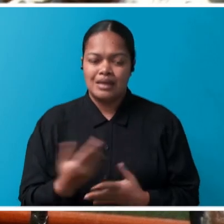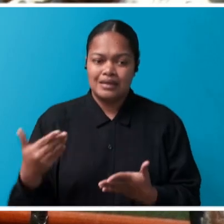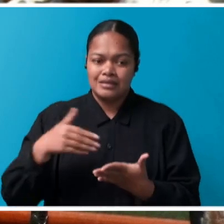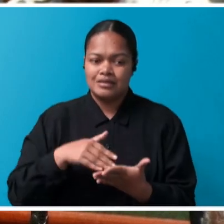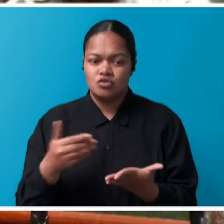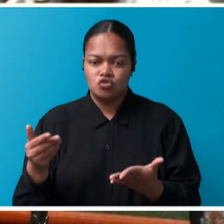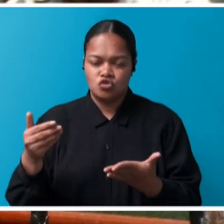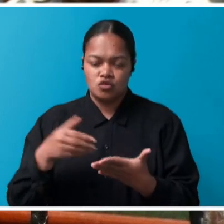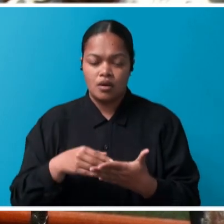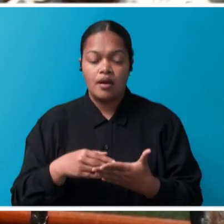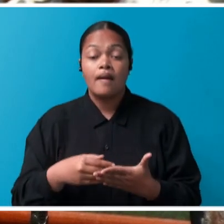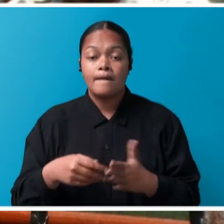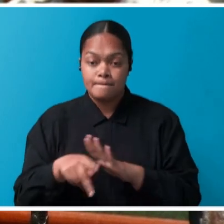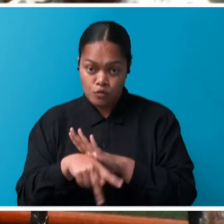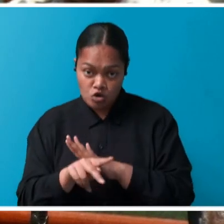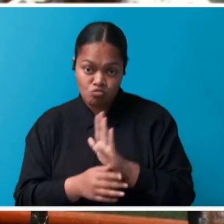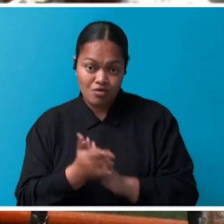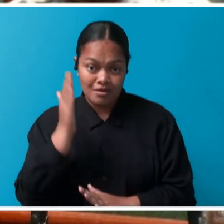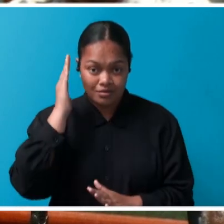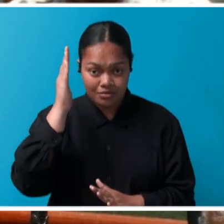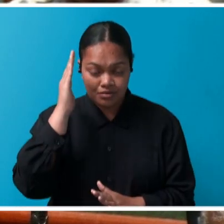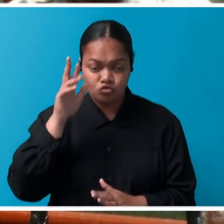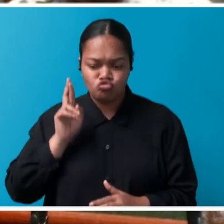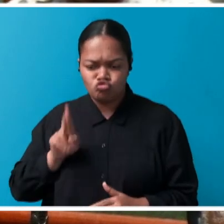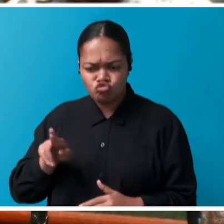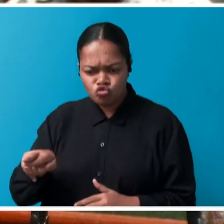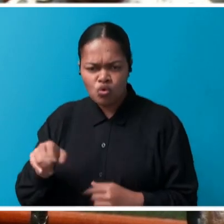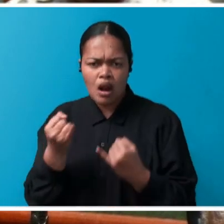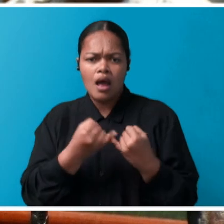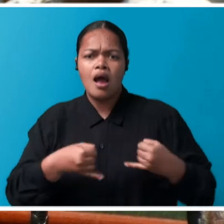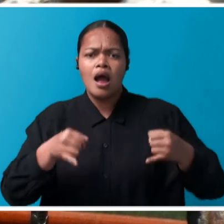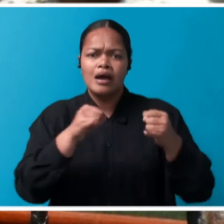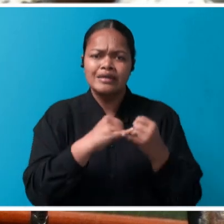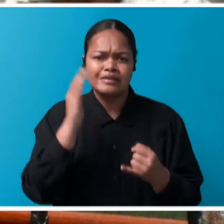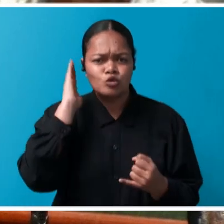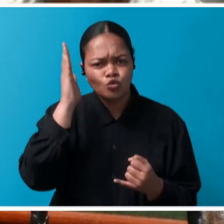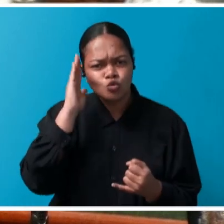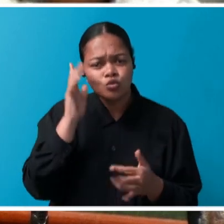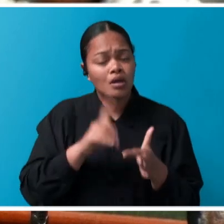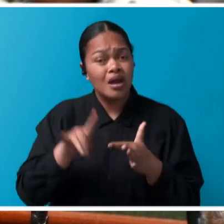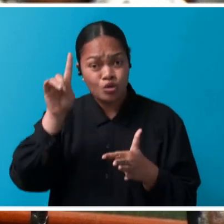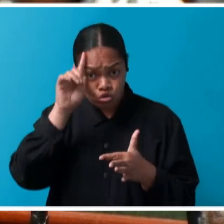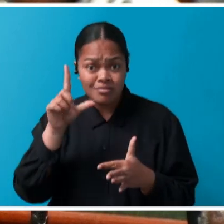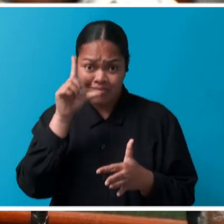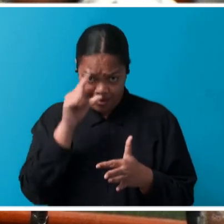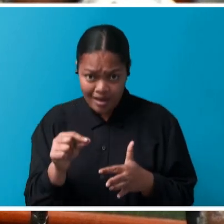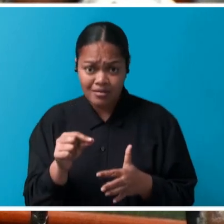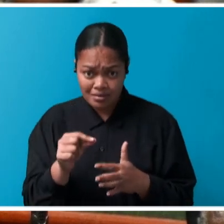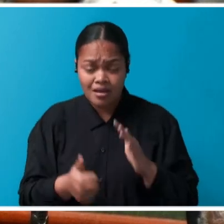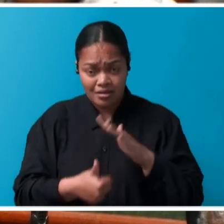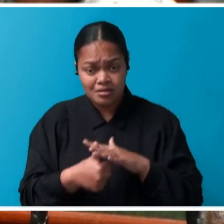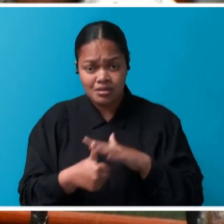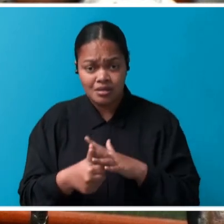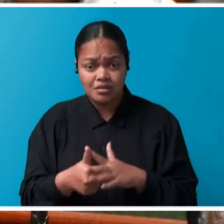primary and secondary school, especially in the rural and maritime areas, where education can be accessed by